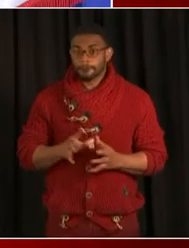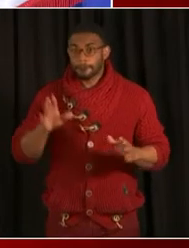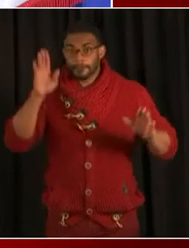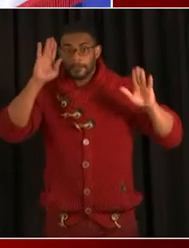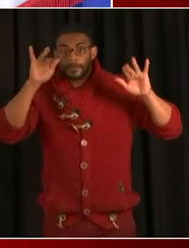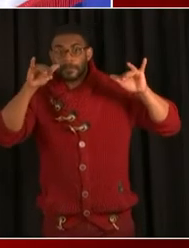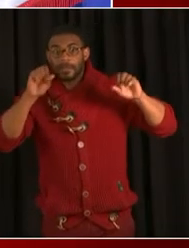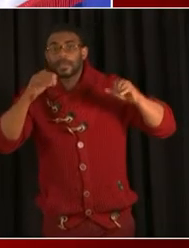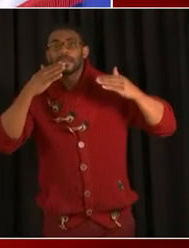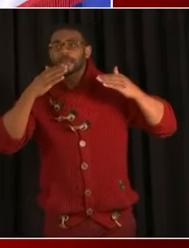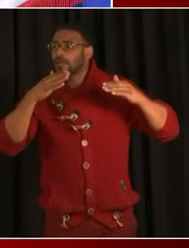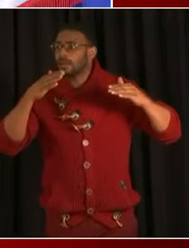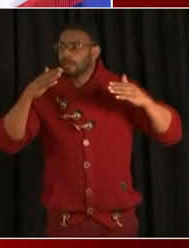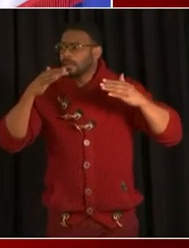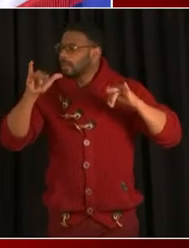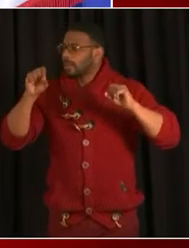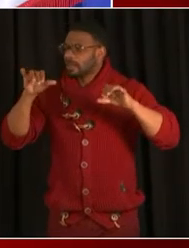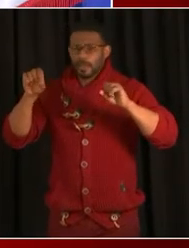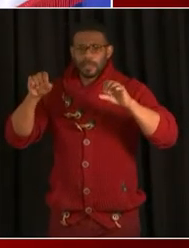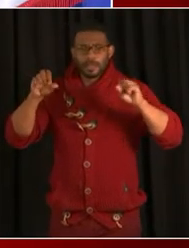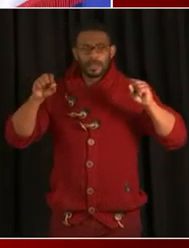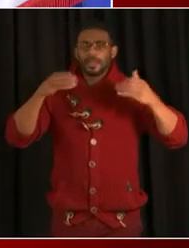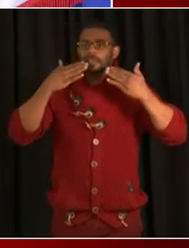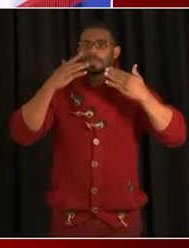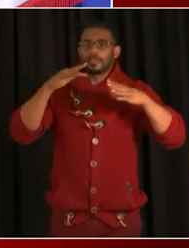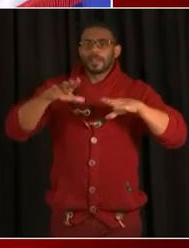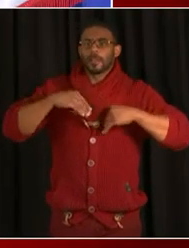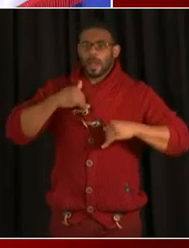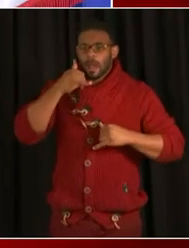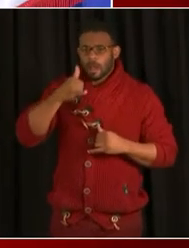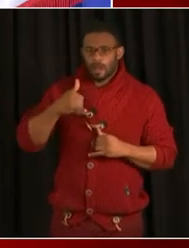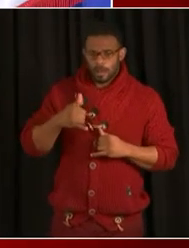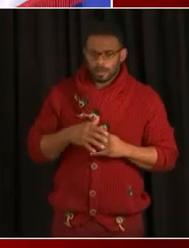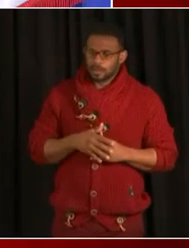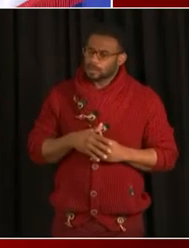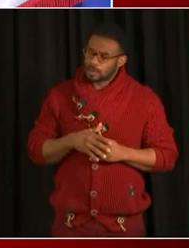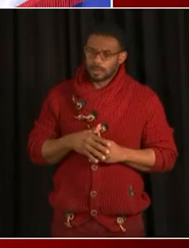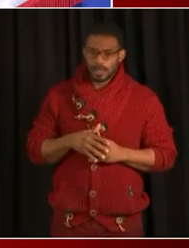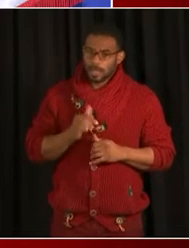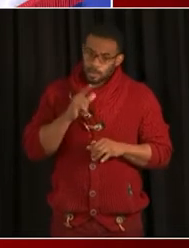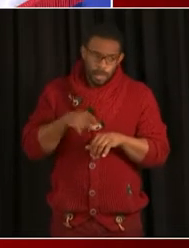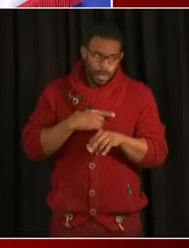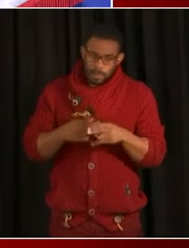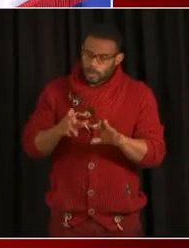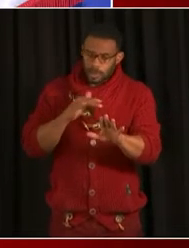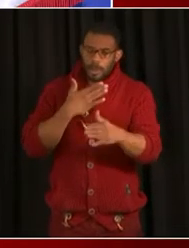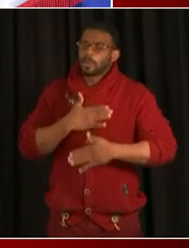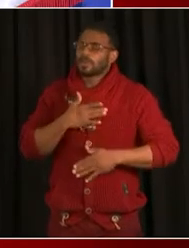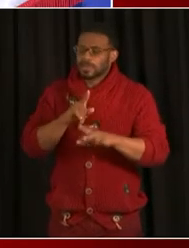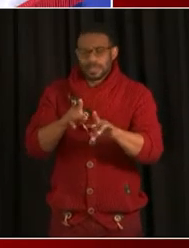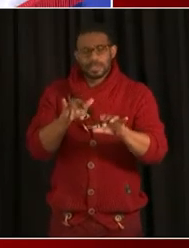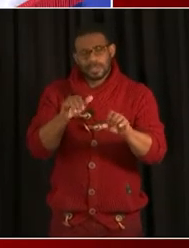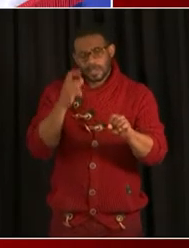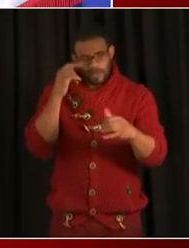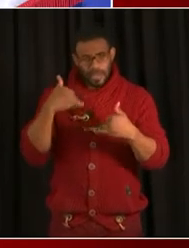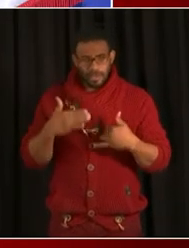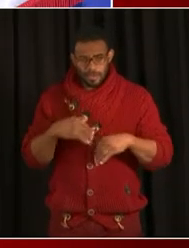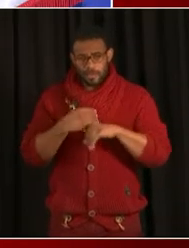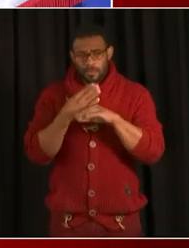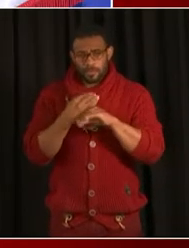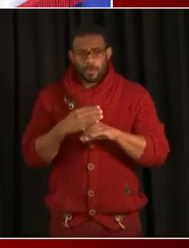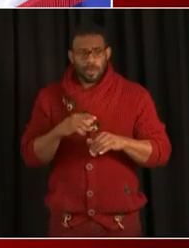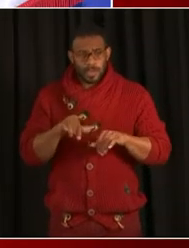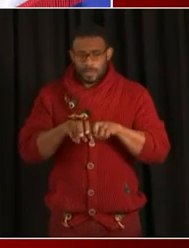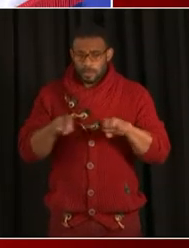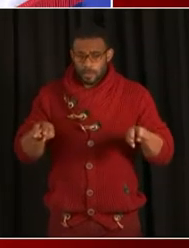Cassandra, you're... Hi, yes, thank you for, thank you for taking my call. I won't be long, and I really appreciate you guys for having this